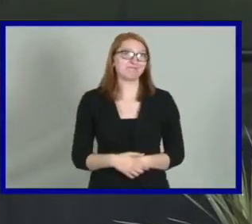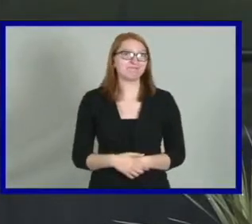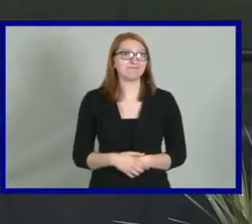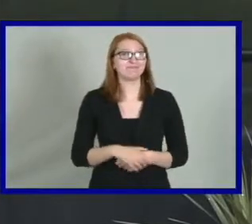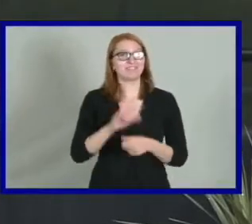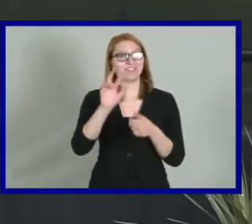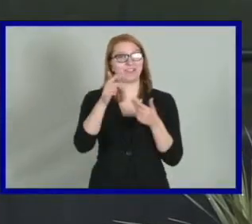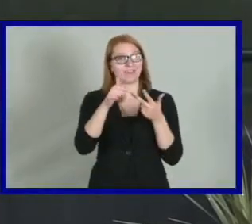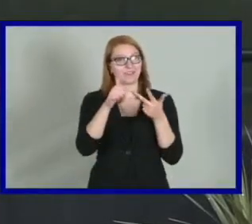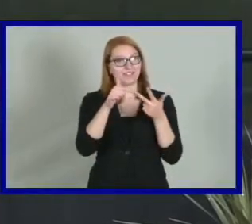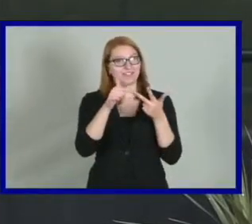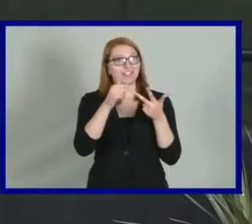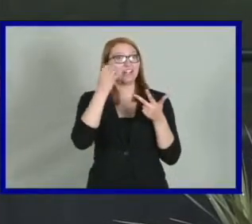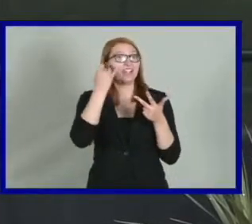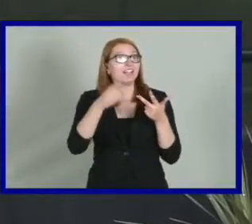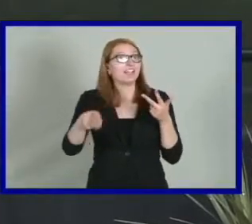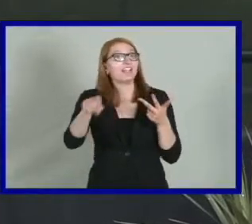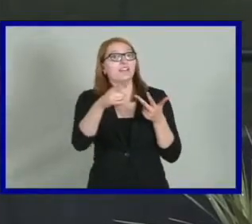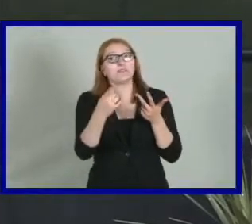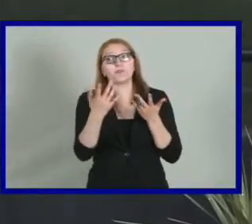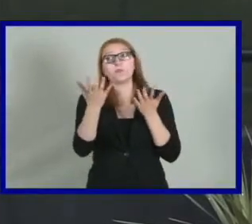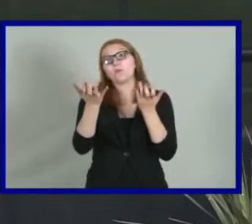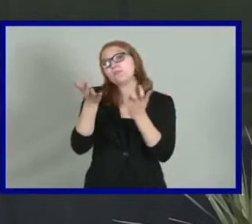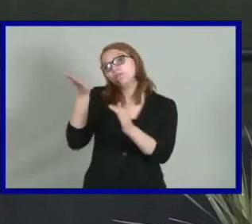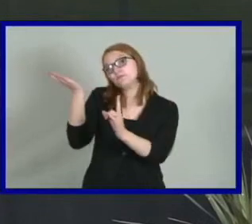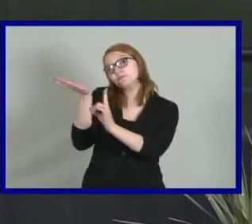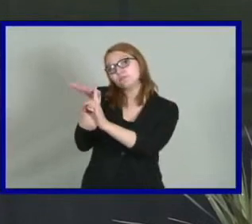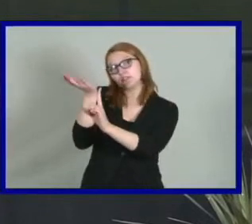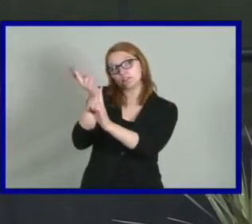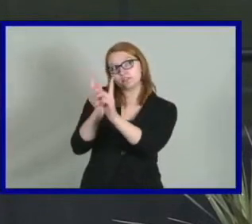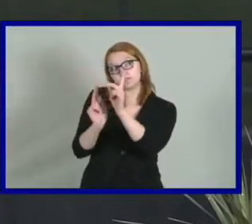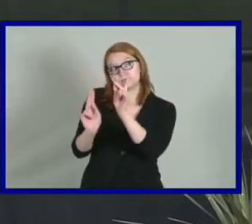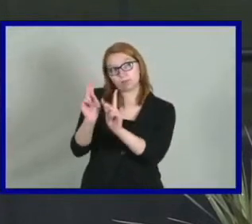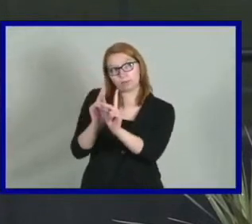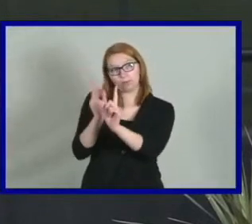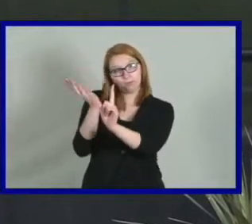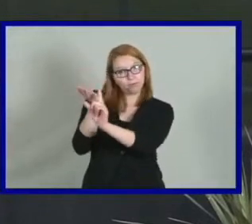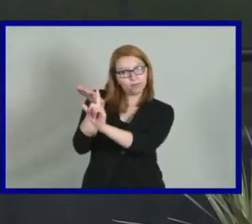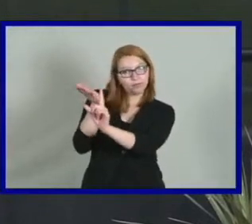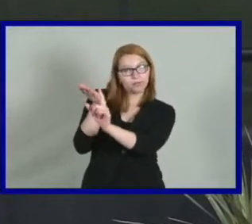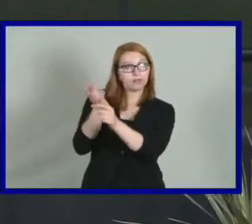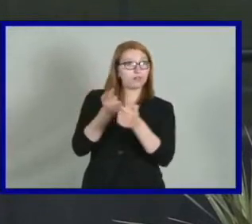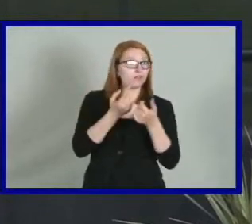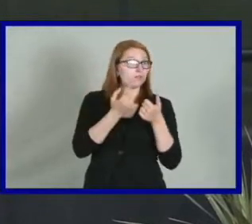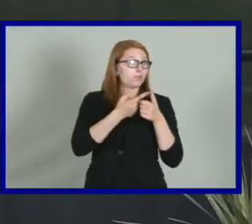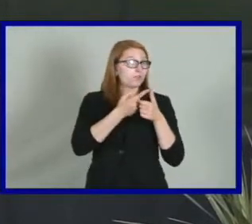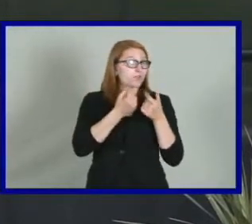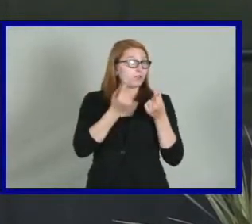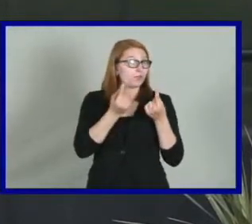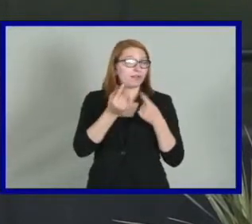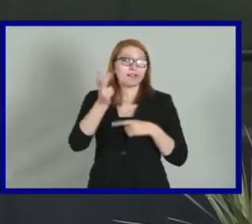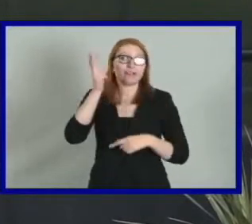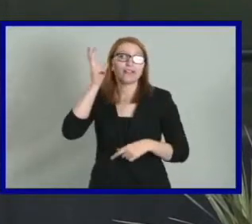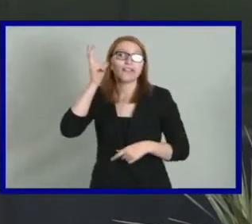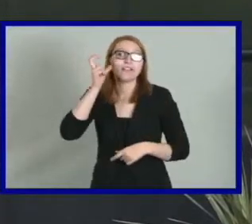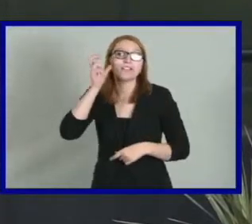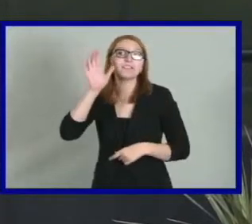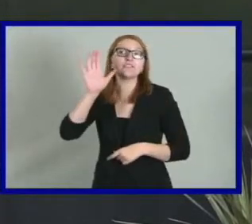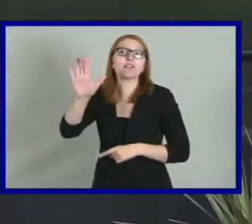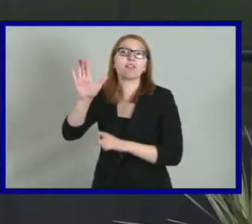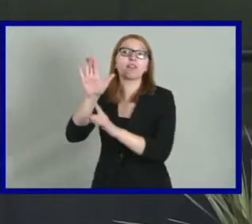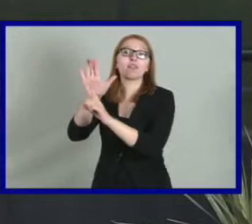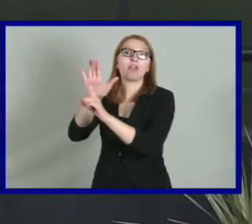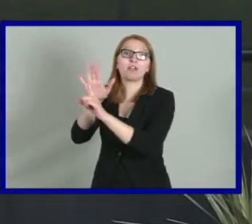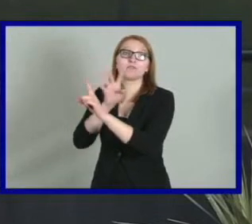Number three, if you want to persuade somebody of something, the first thing you have to do is listen to them